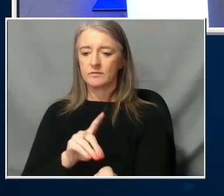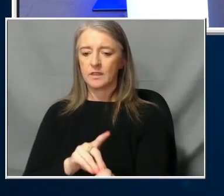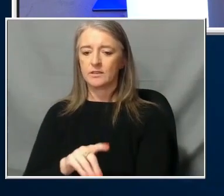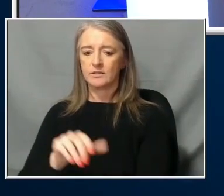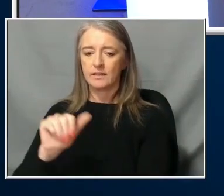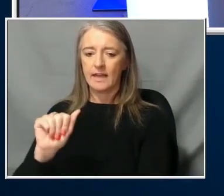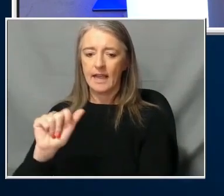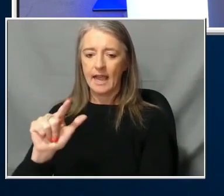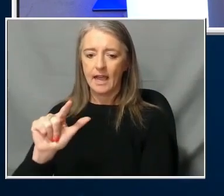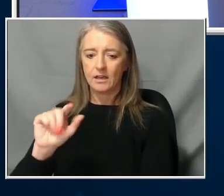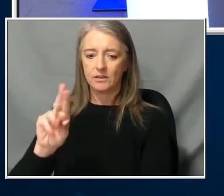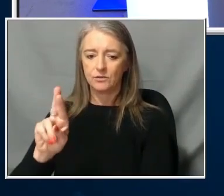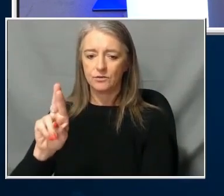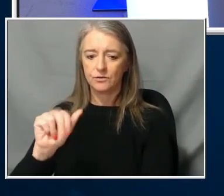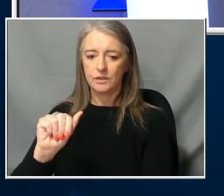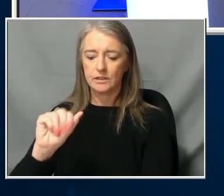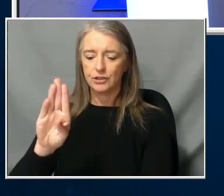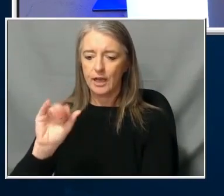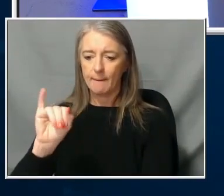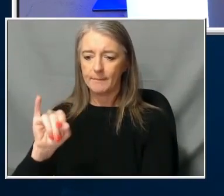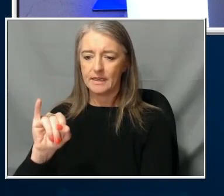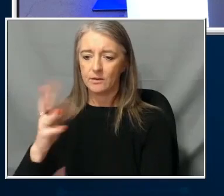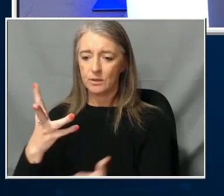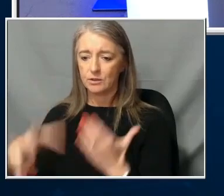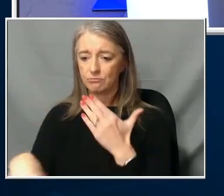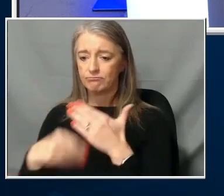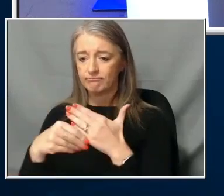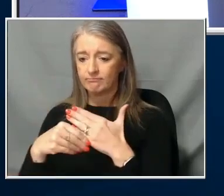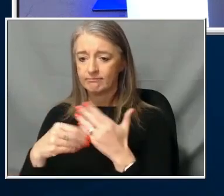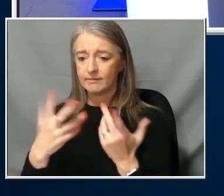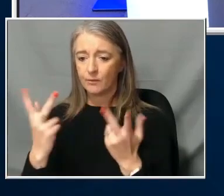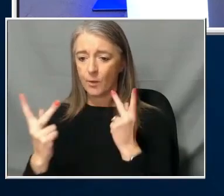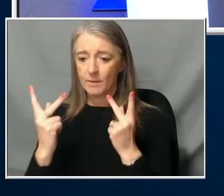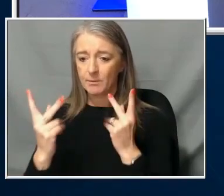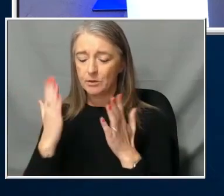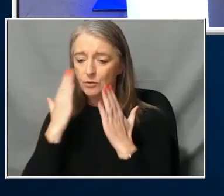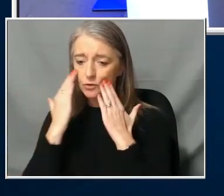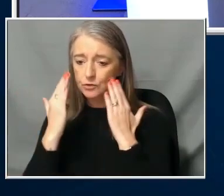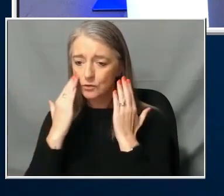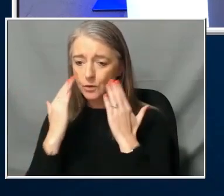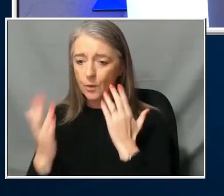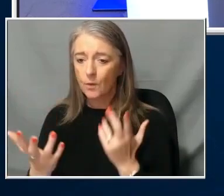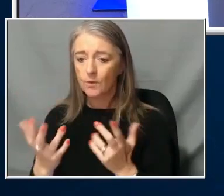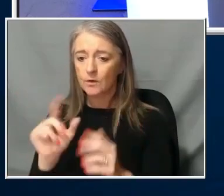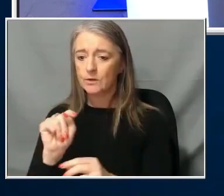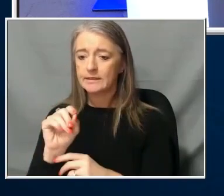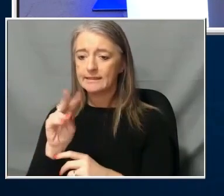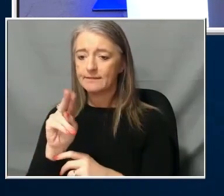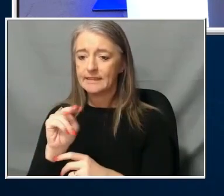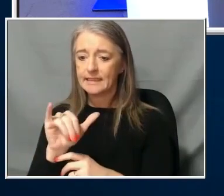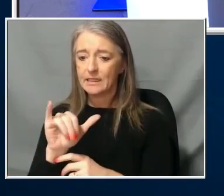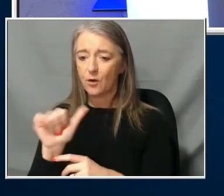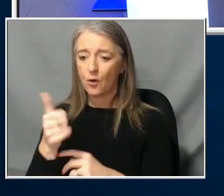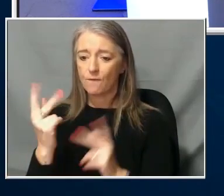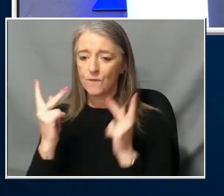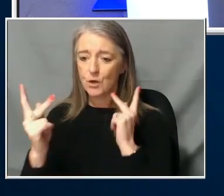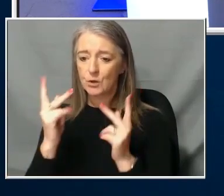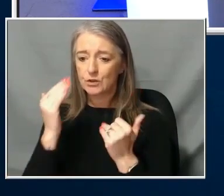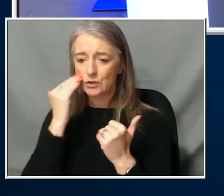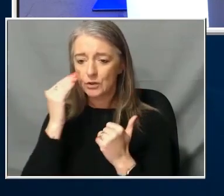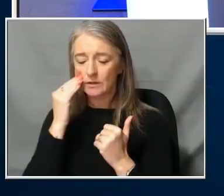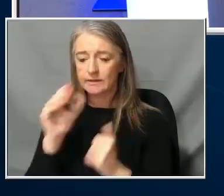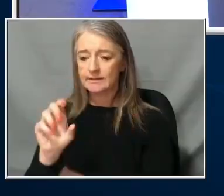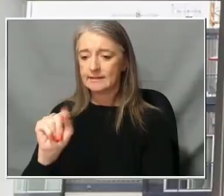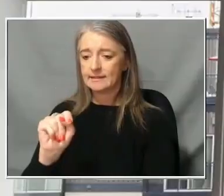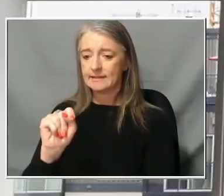like to add on to anything that you would love viewers to know or love Tiffany to know? Well,